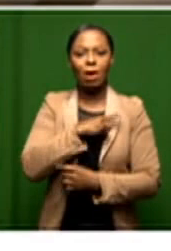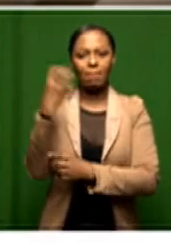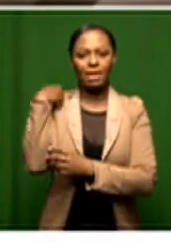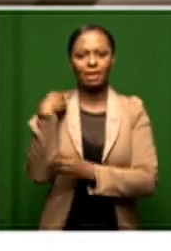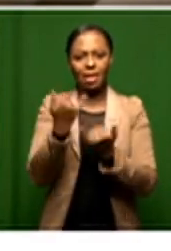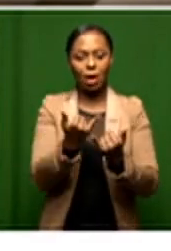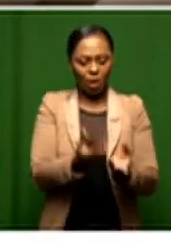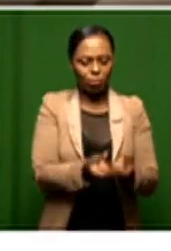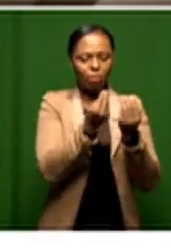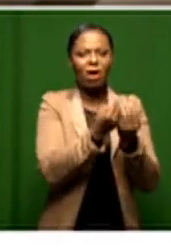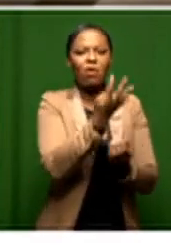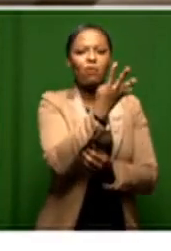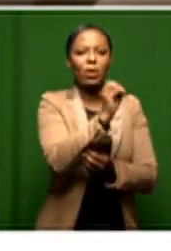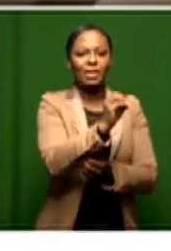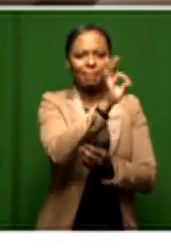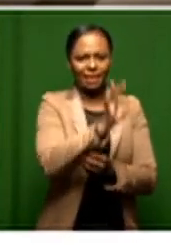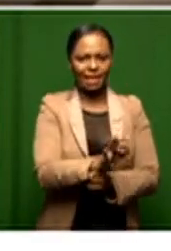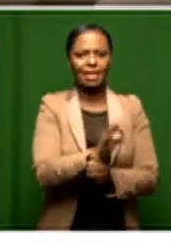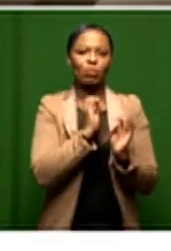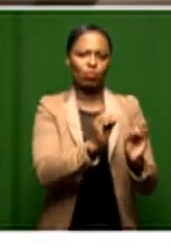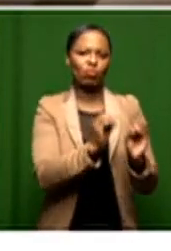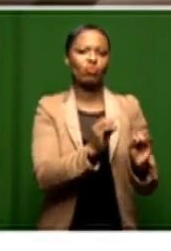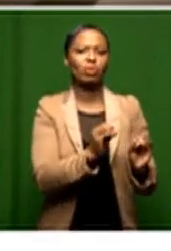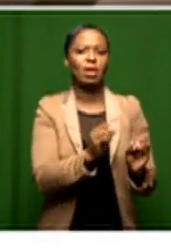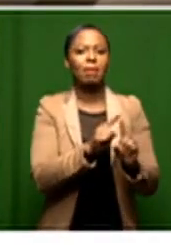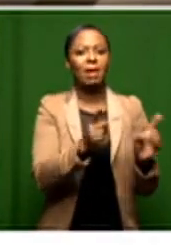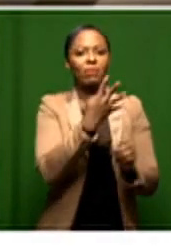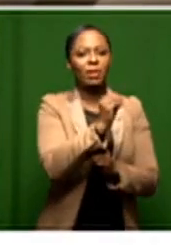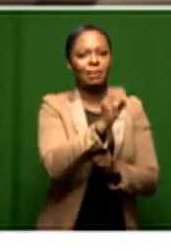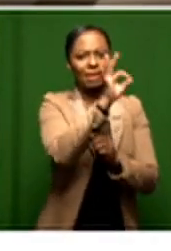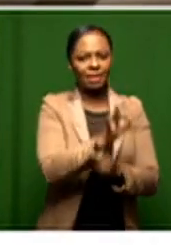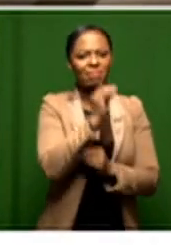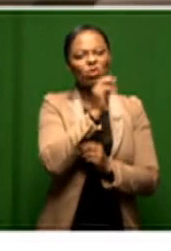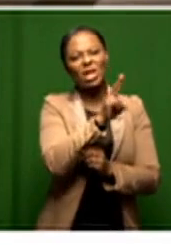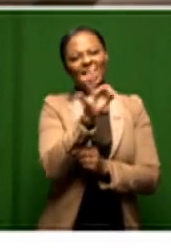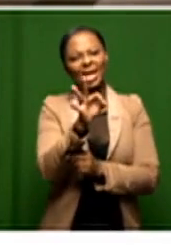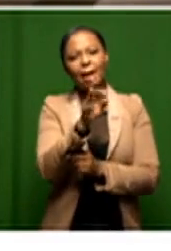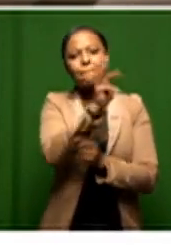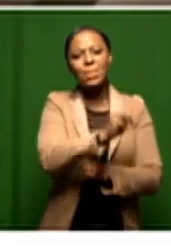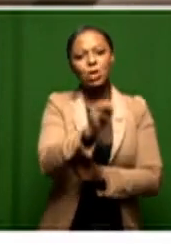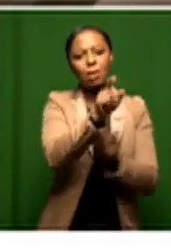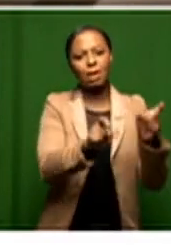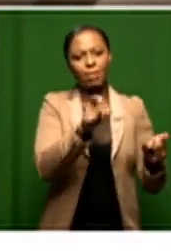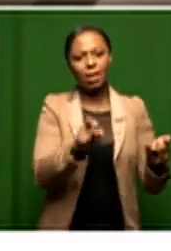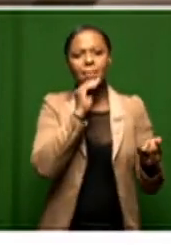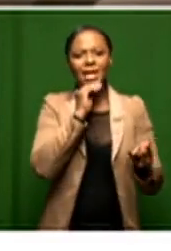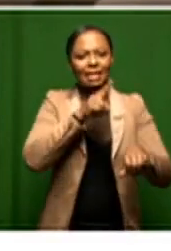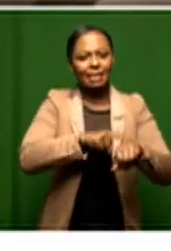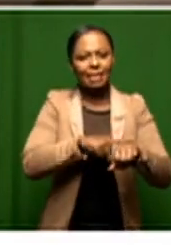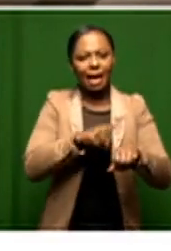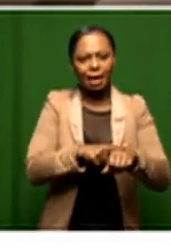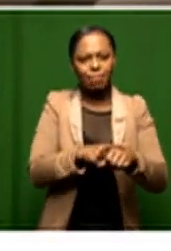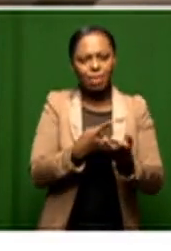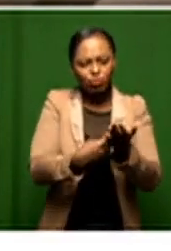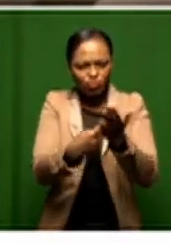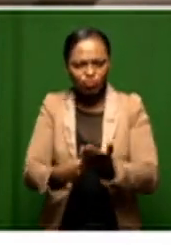40% coverage already. And 40% is about 23 million people or so. So we've got quite some time to go before